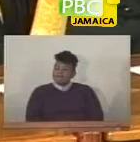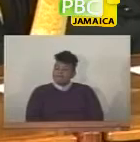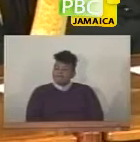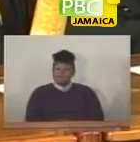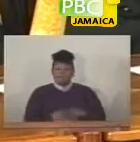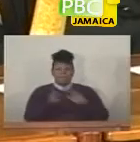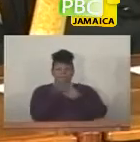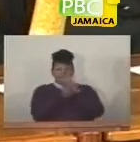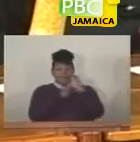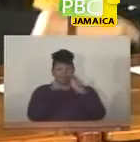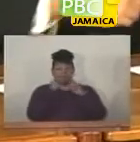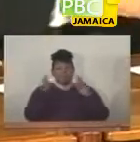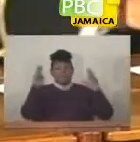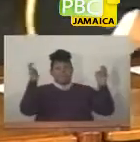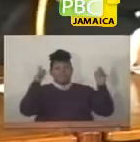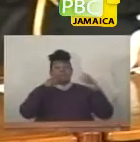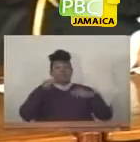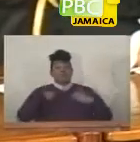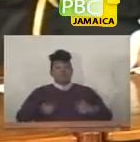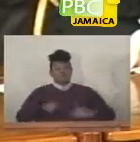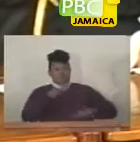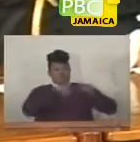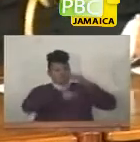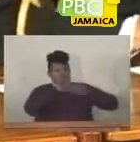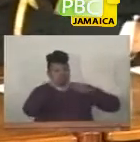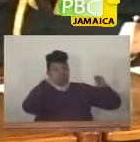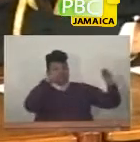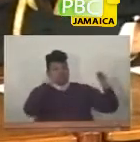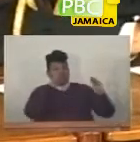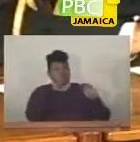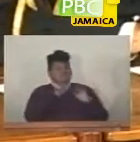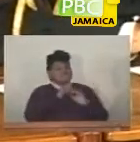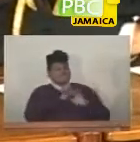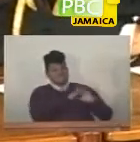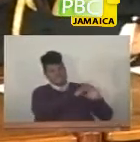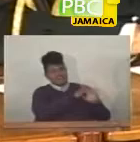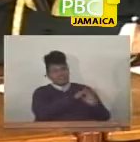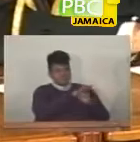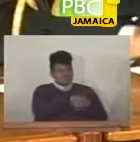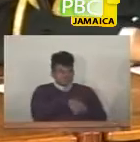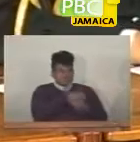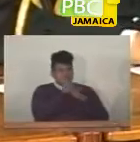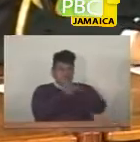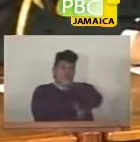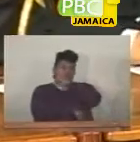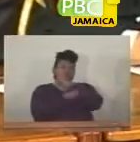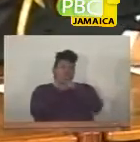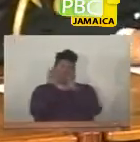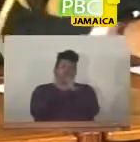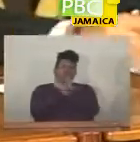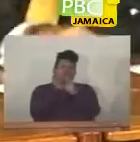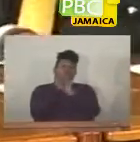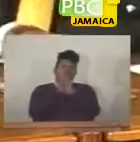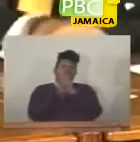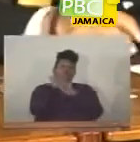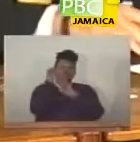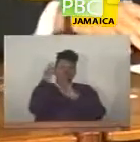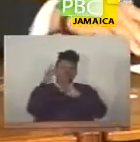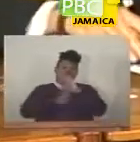A bill shortly entitled the Trafficking in Persons Prevention, Suppression and Punishment Amendment Act 2018, read the first time.